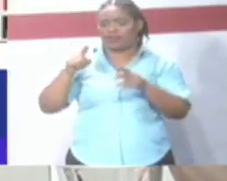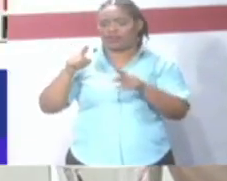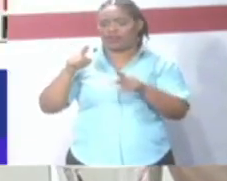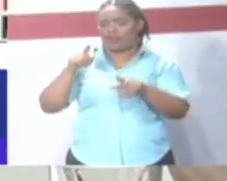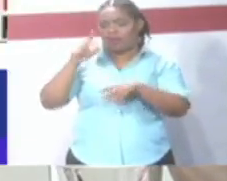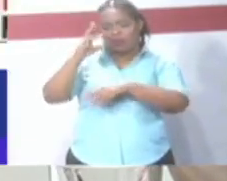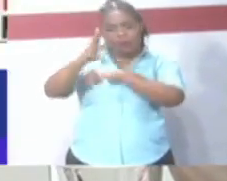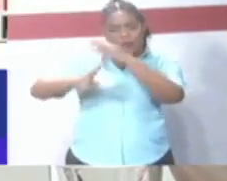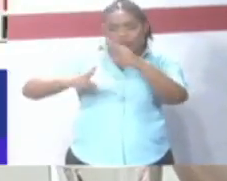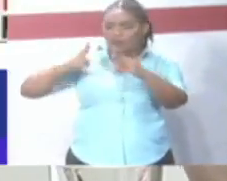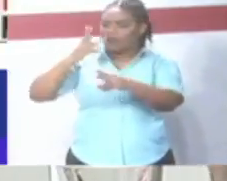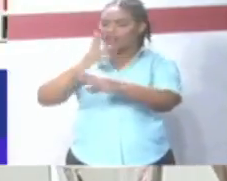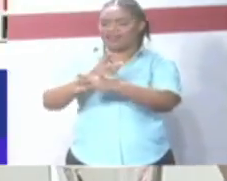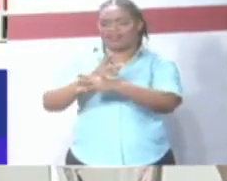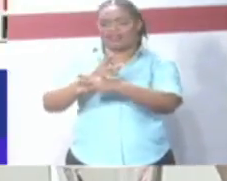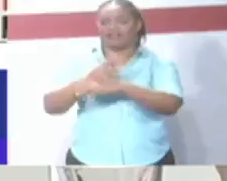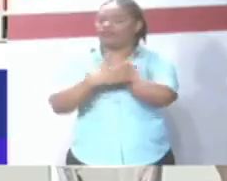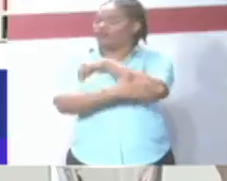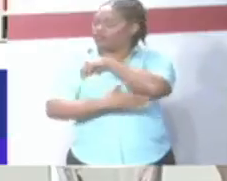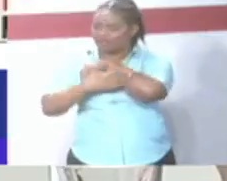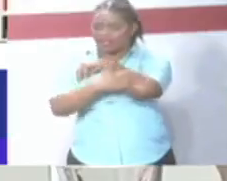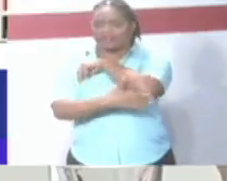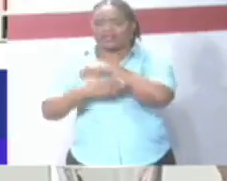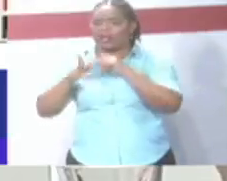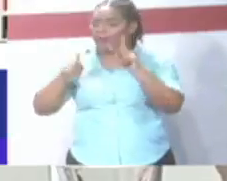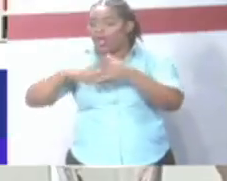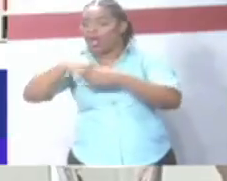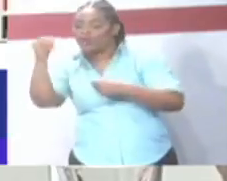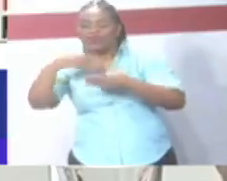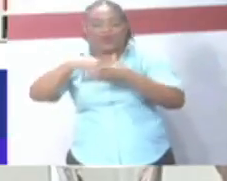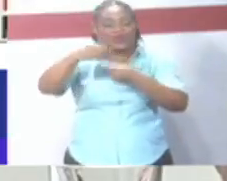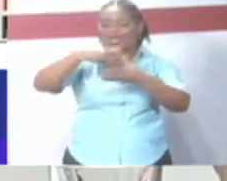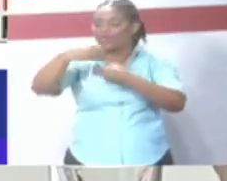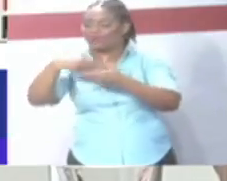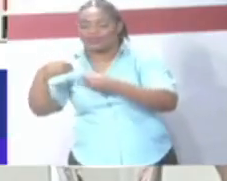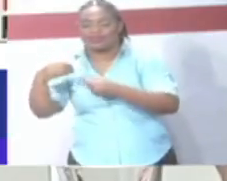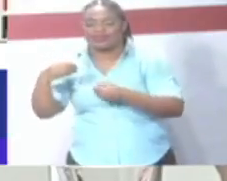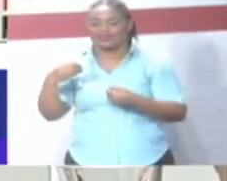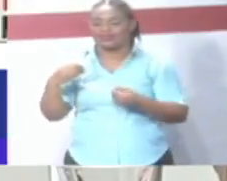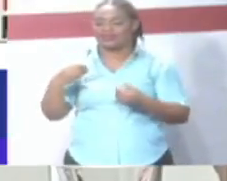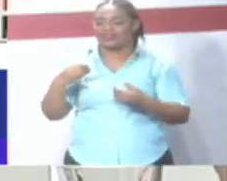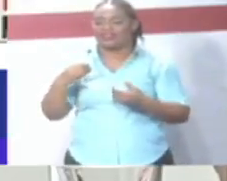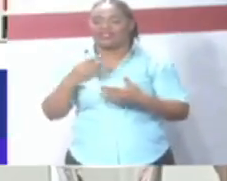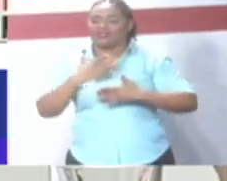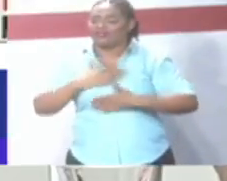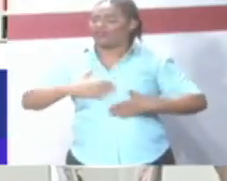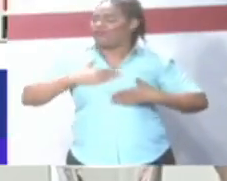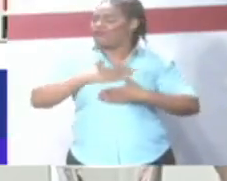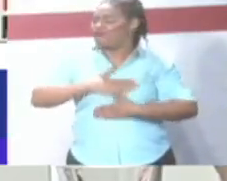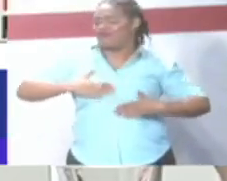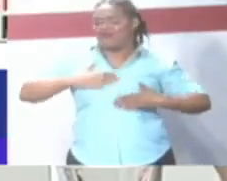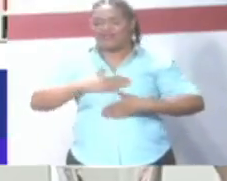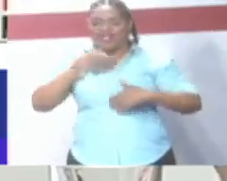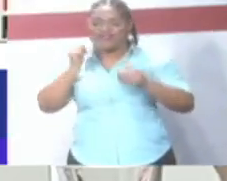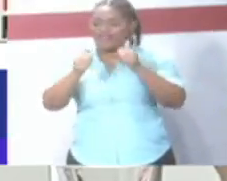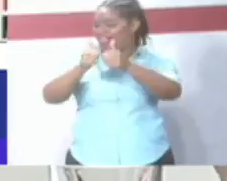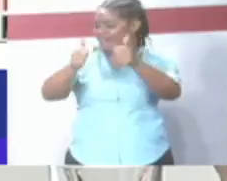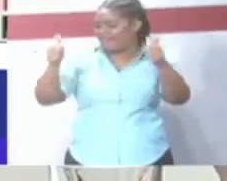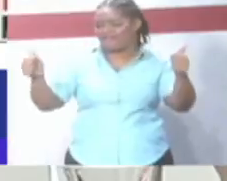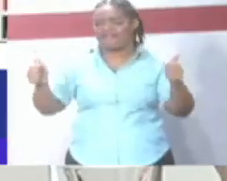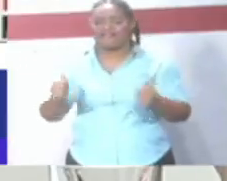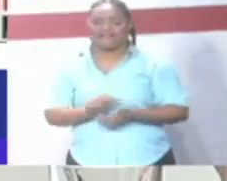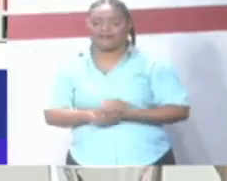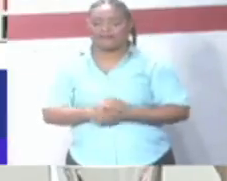entertain themselves. So the safe zone context is possibly driving it, and that is to